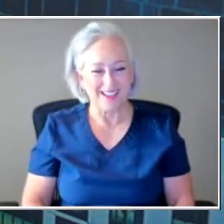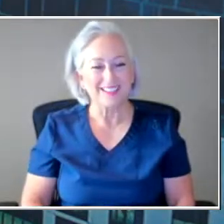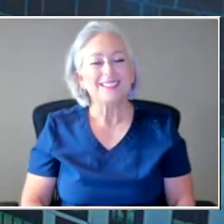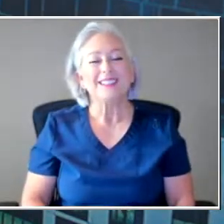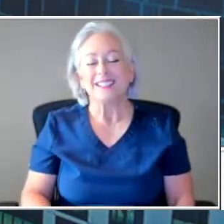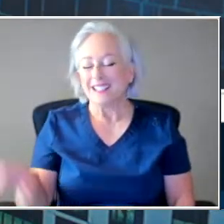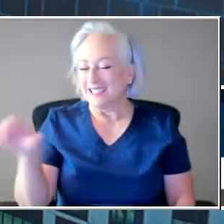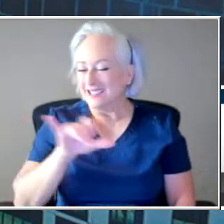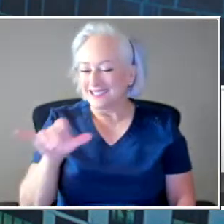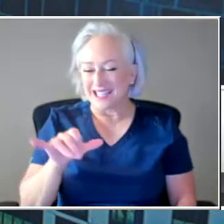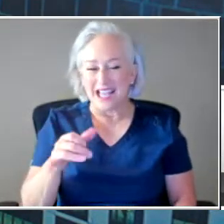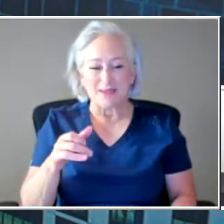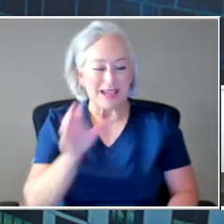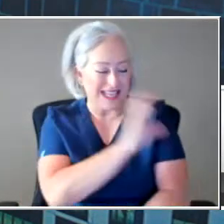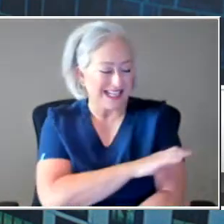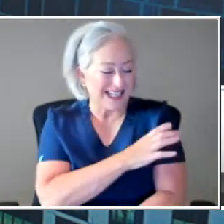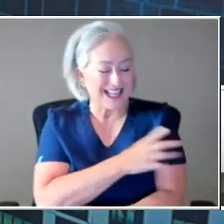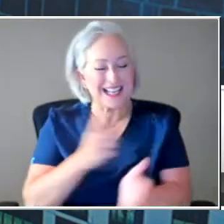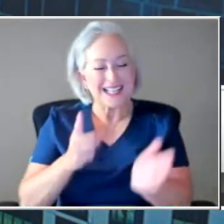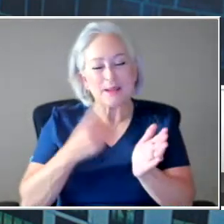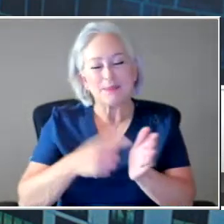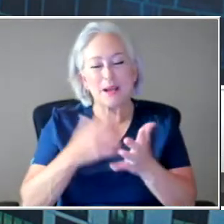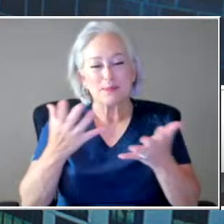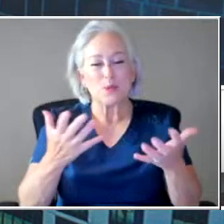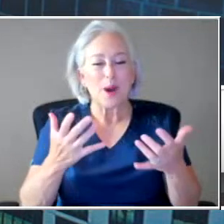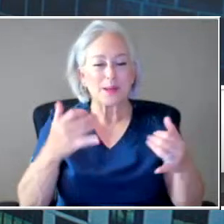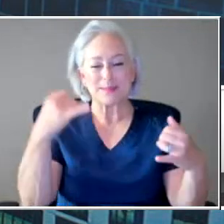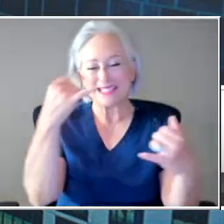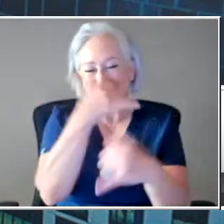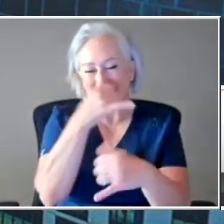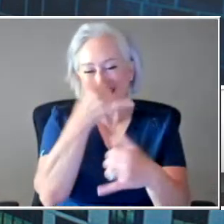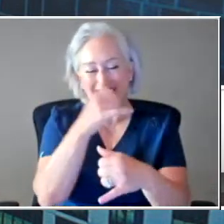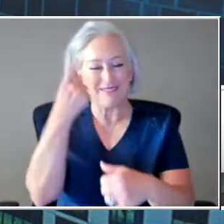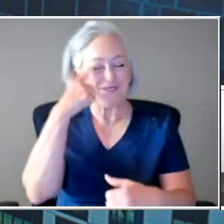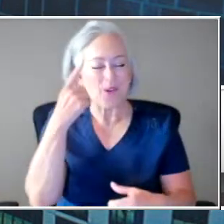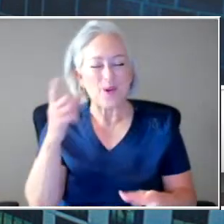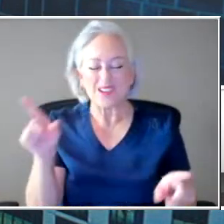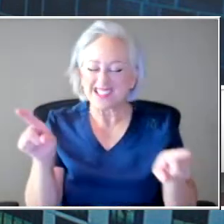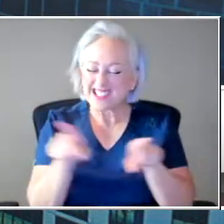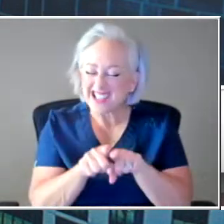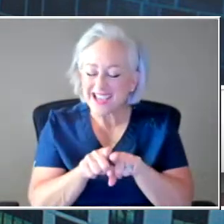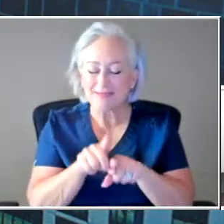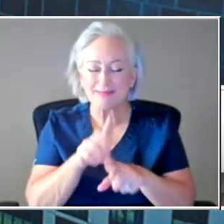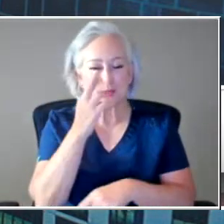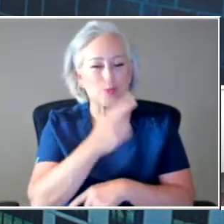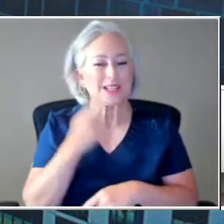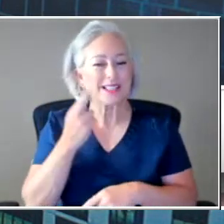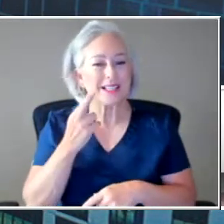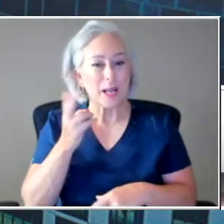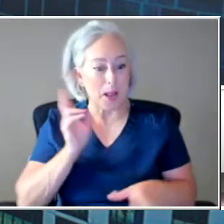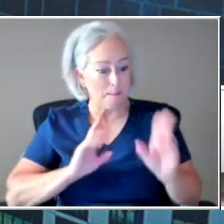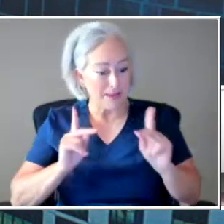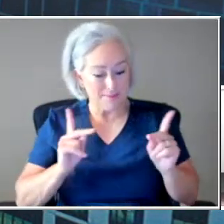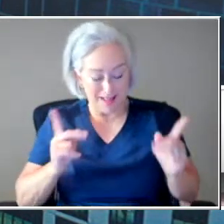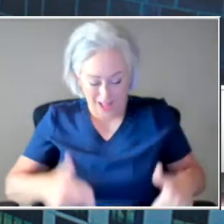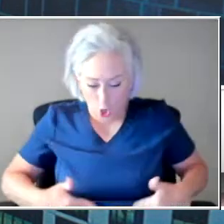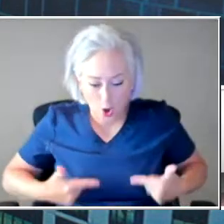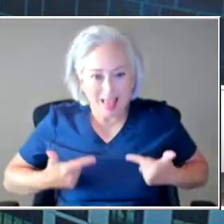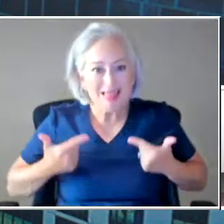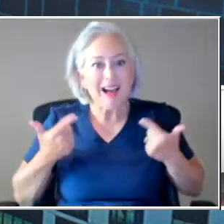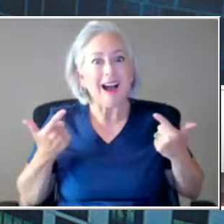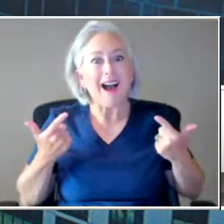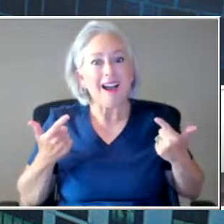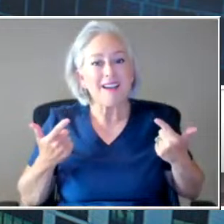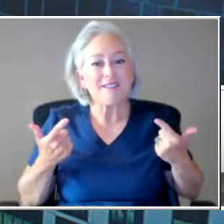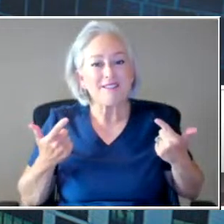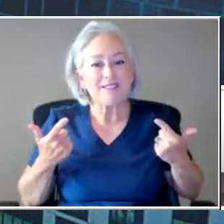silly quite a bit for the same reason. People are living, they're alive, and God only knows what the future is for any of us.